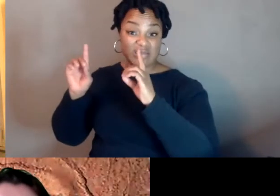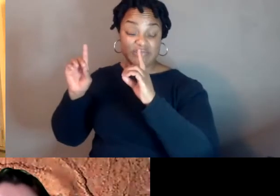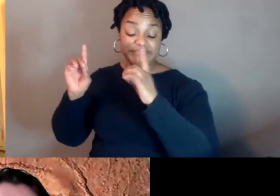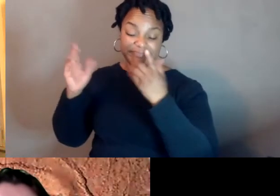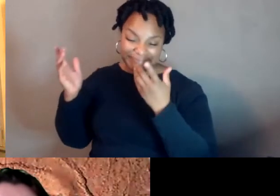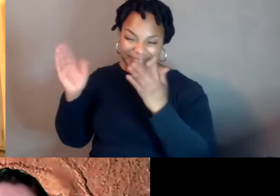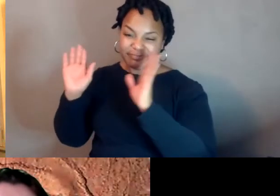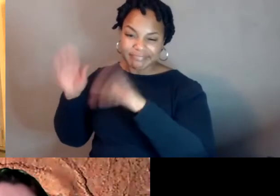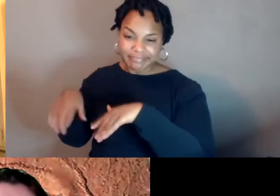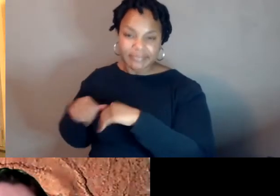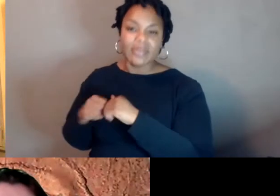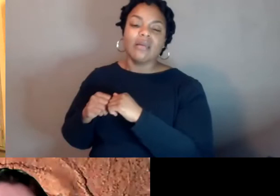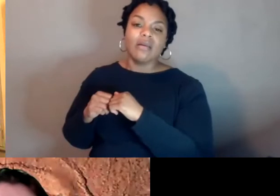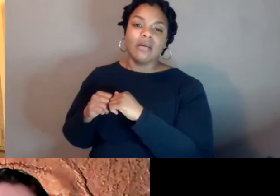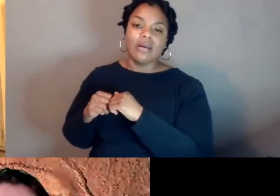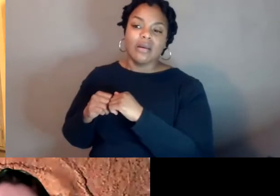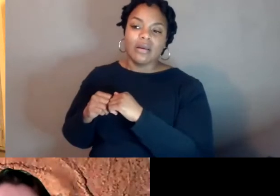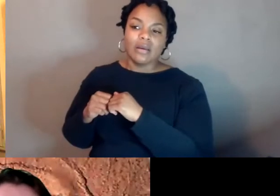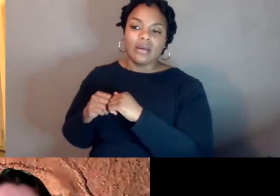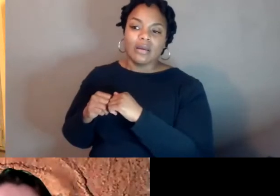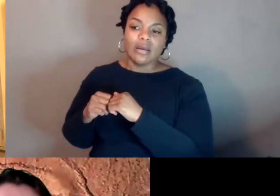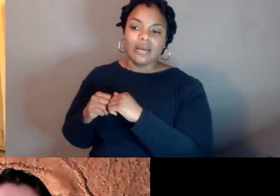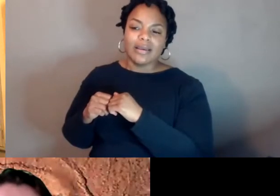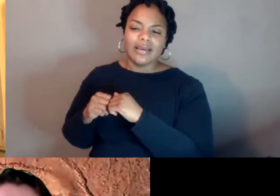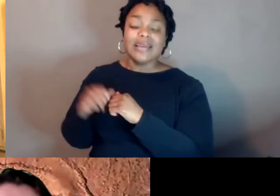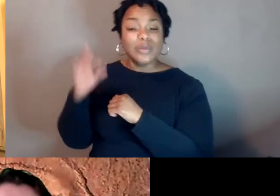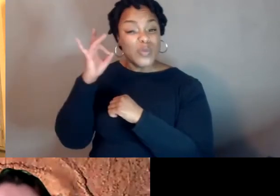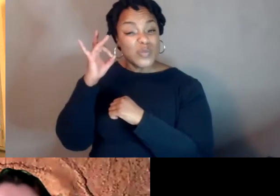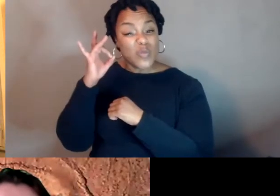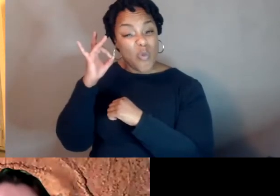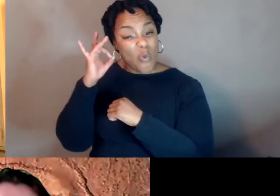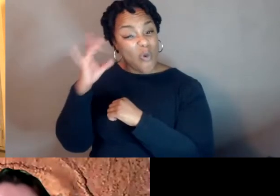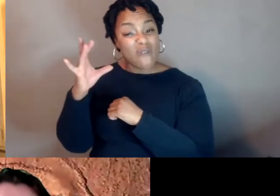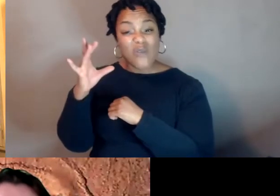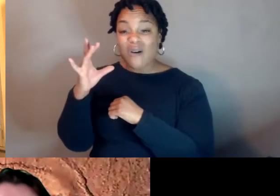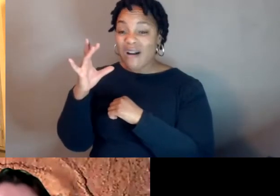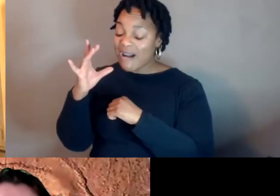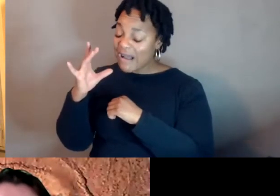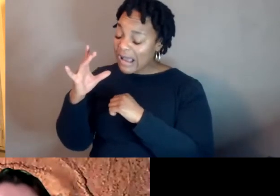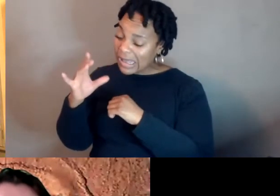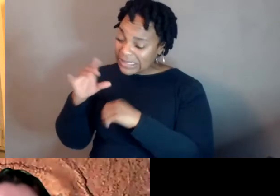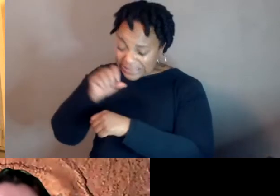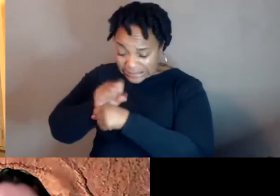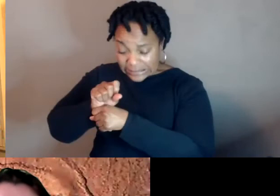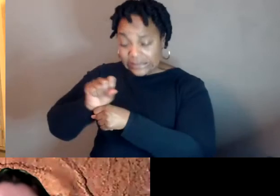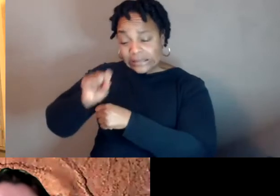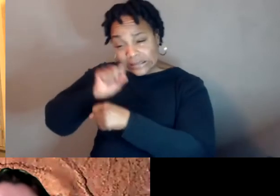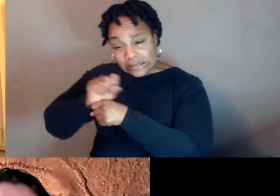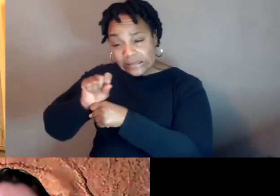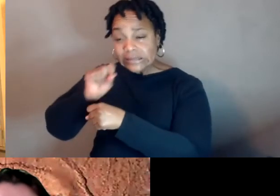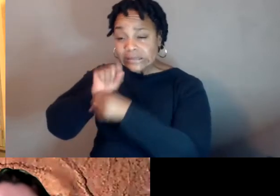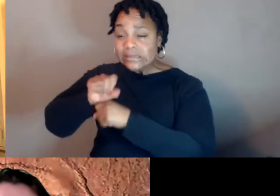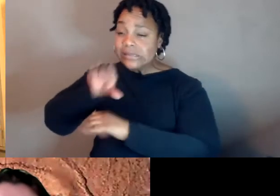But it was grueling. It took a lot of work.